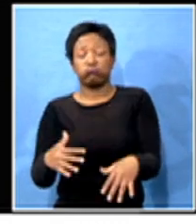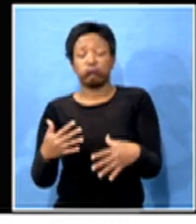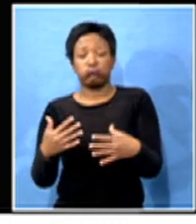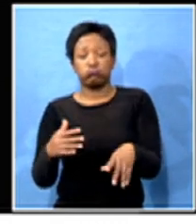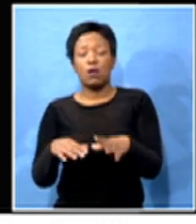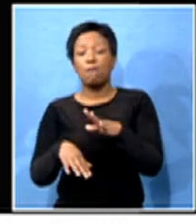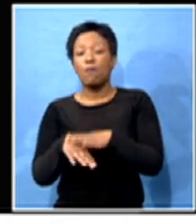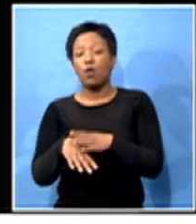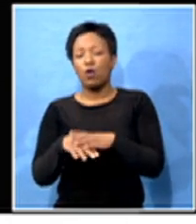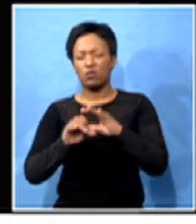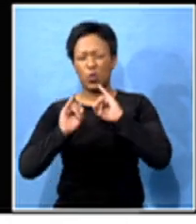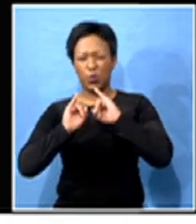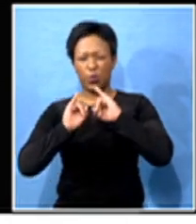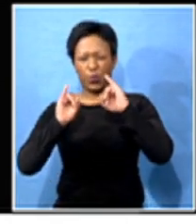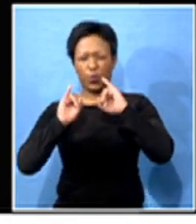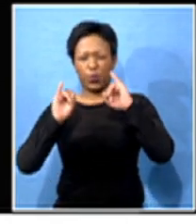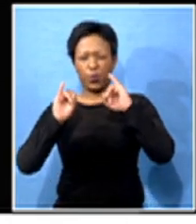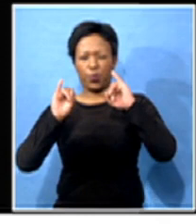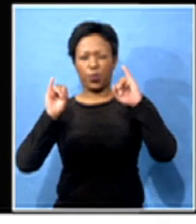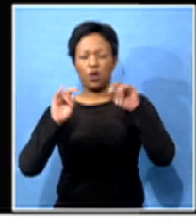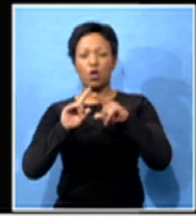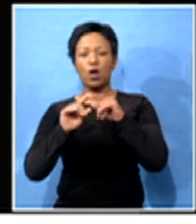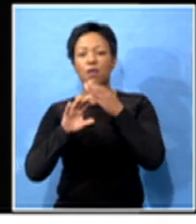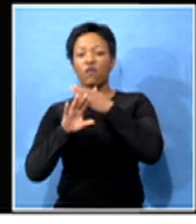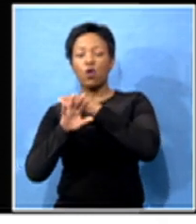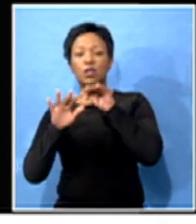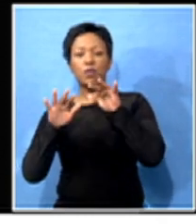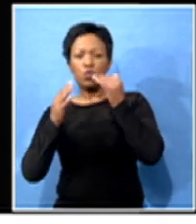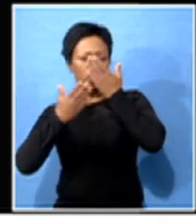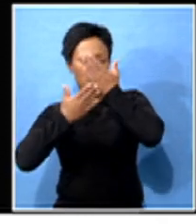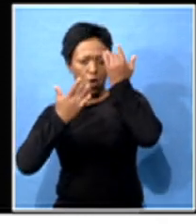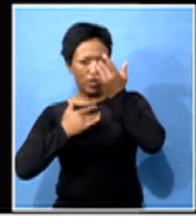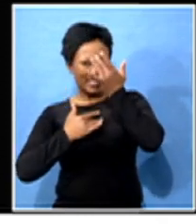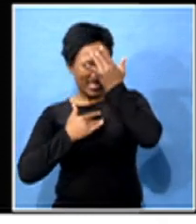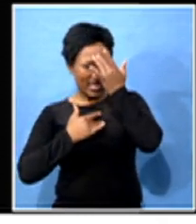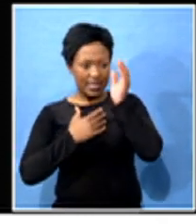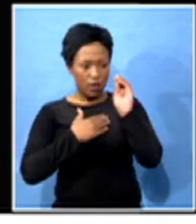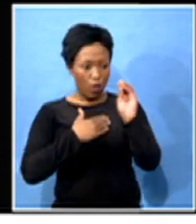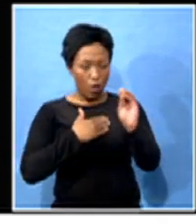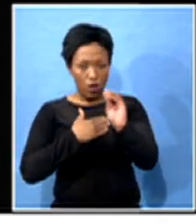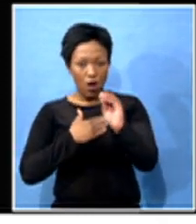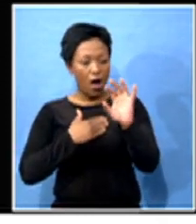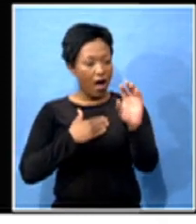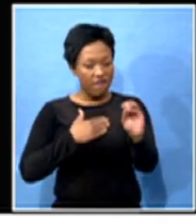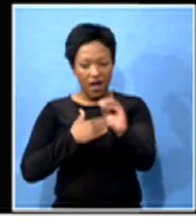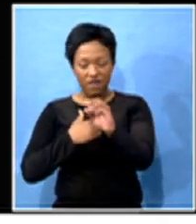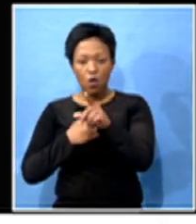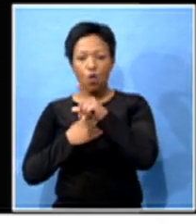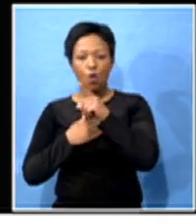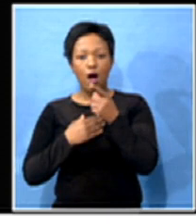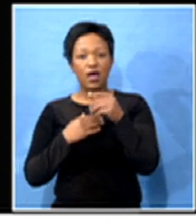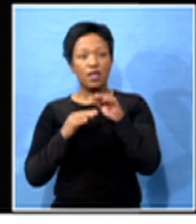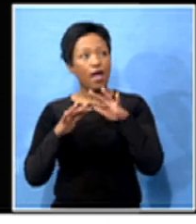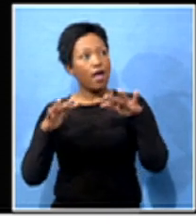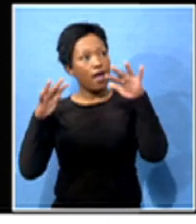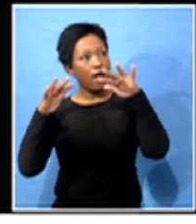clearer that the people whom we didn't know were sick due to the air pollution are